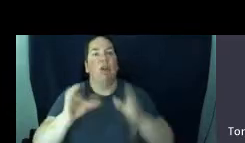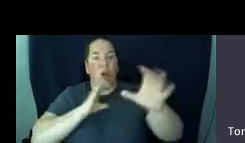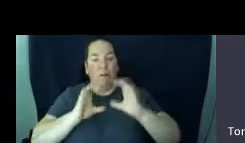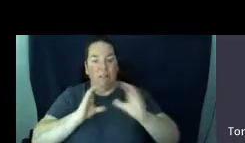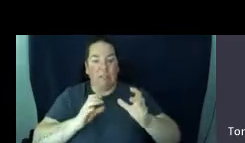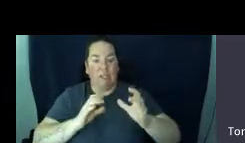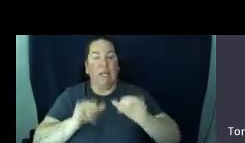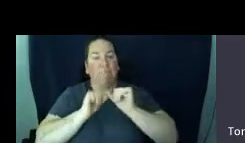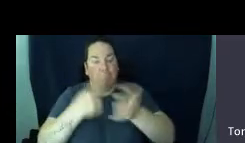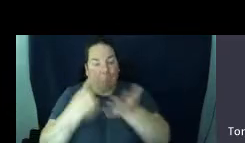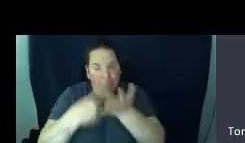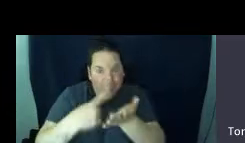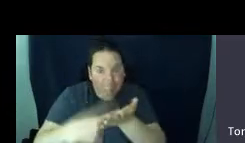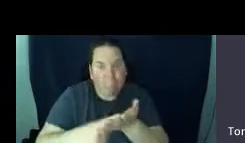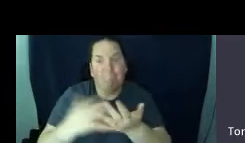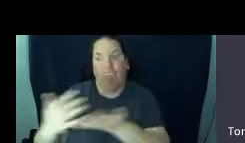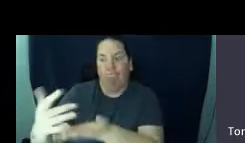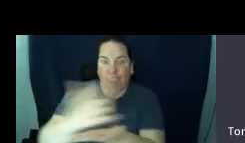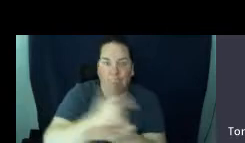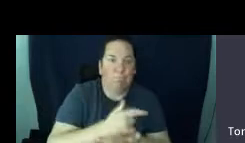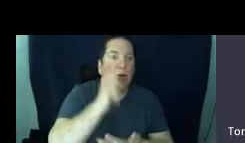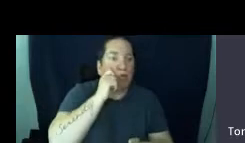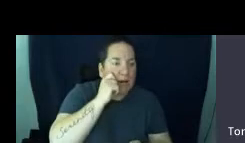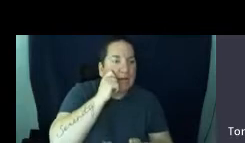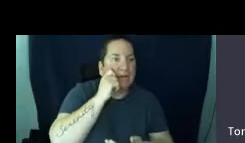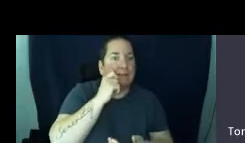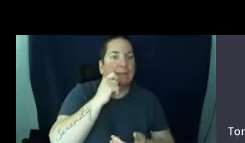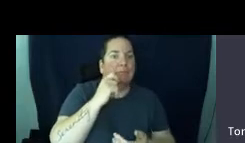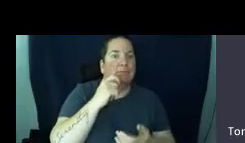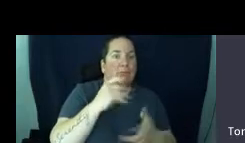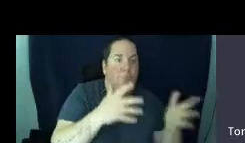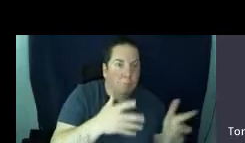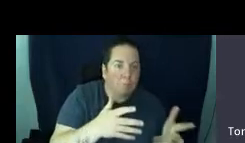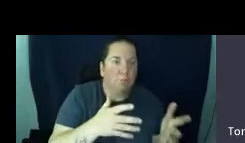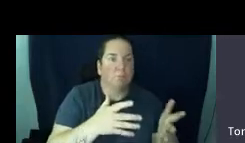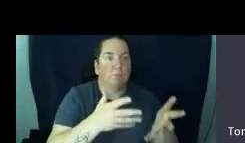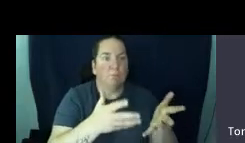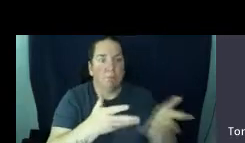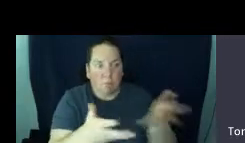like collecting race and ethnicity, and not just that, but connecting the